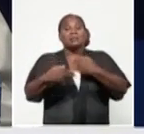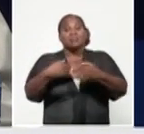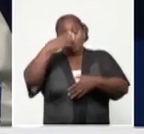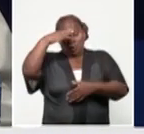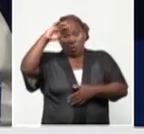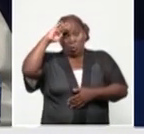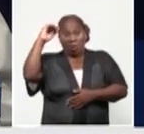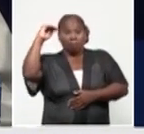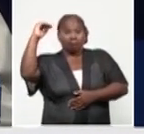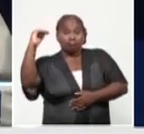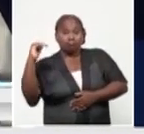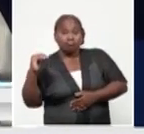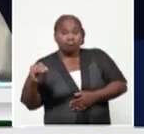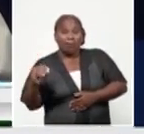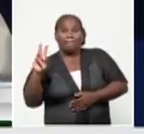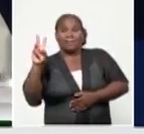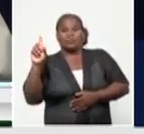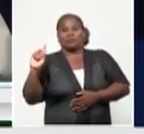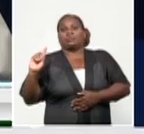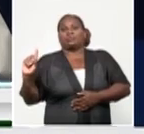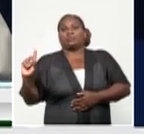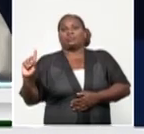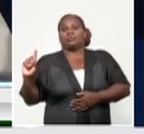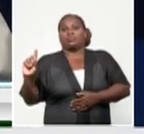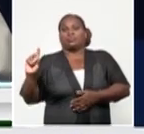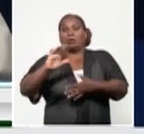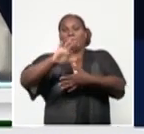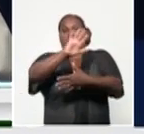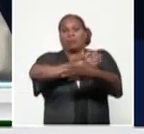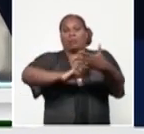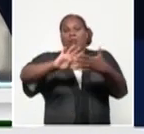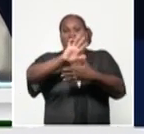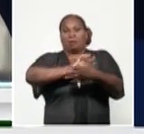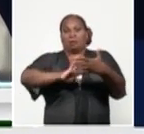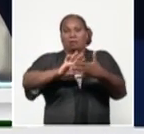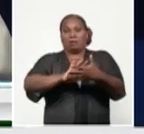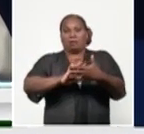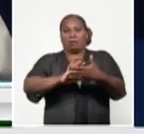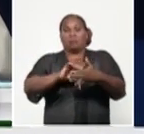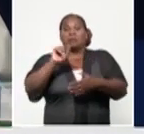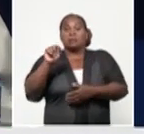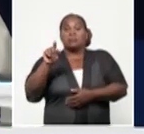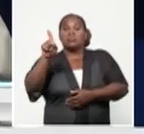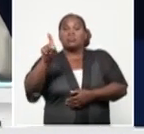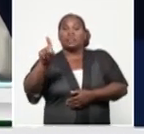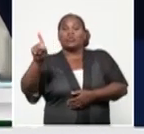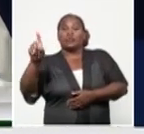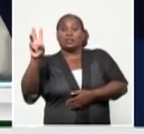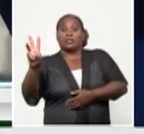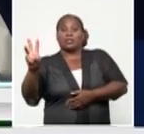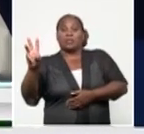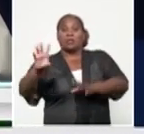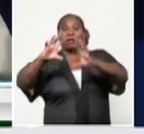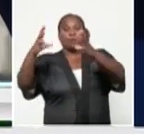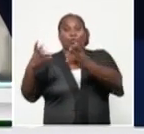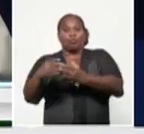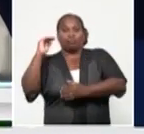world. As I always mention, 2 patients were previously evacuated at the start of the